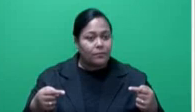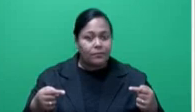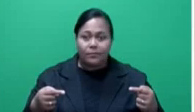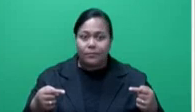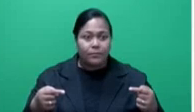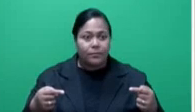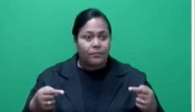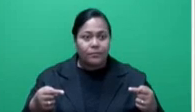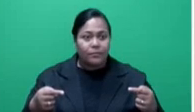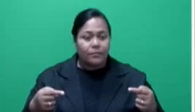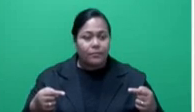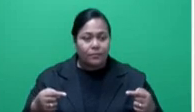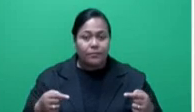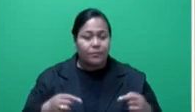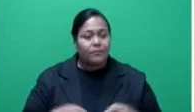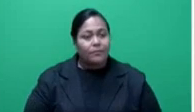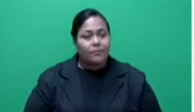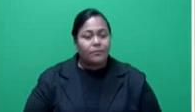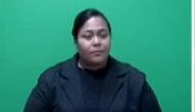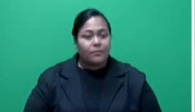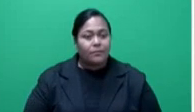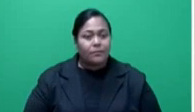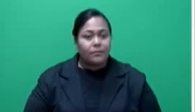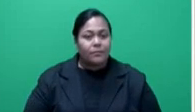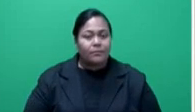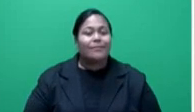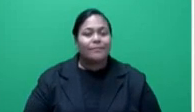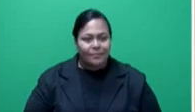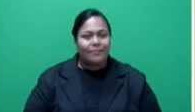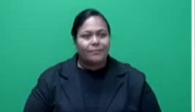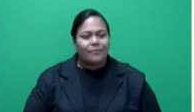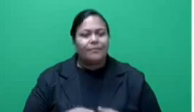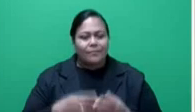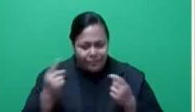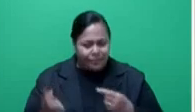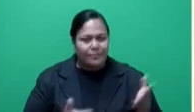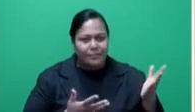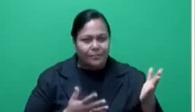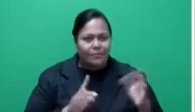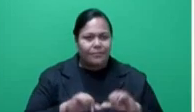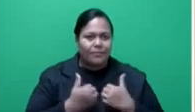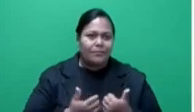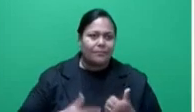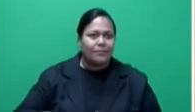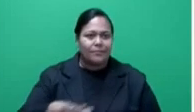As no member opposes, the motion is agreed to unanimously.